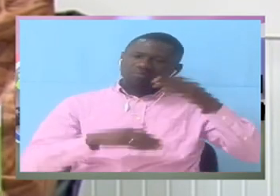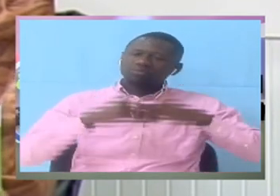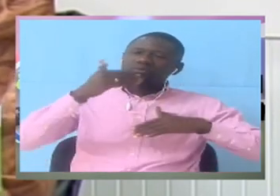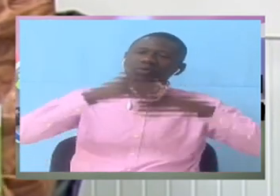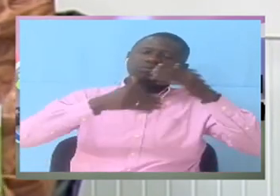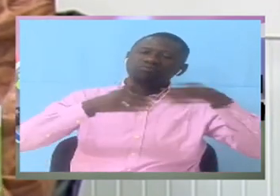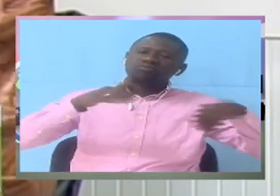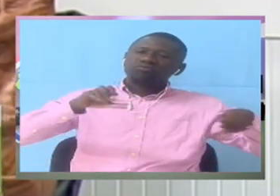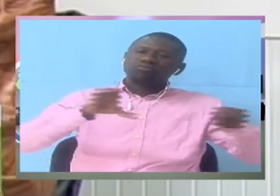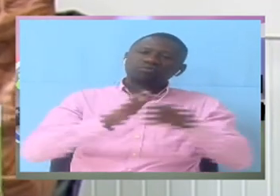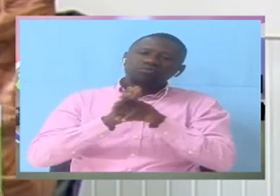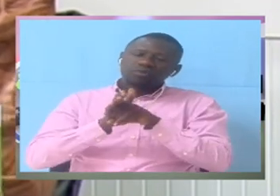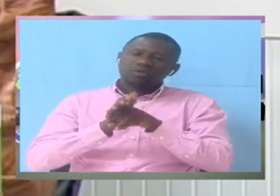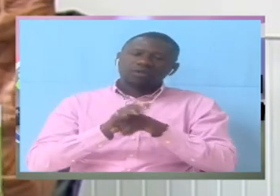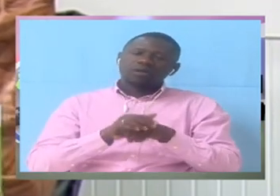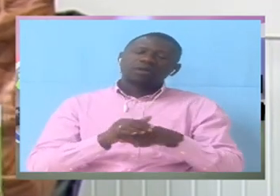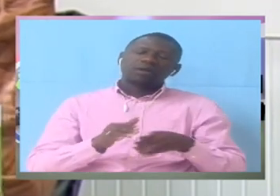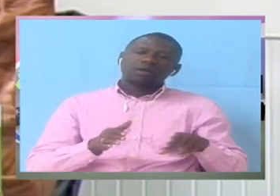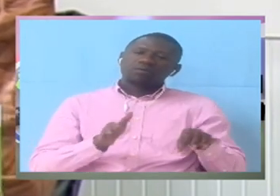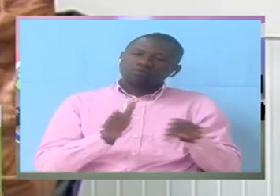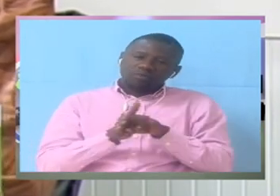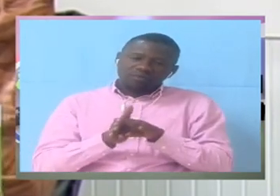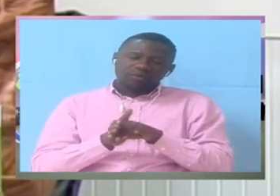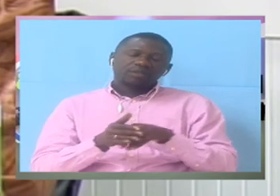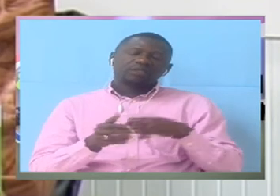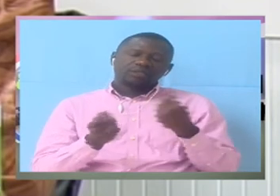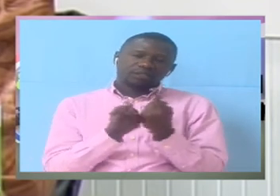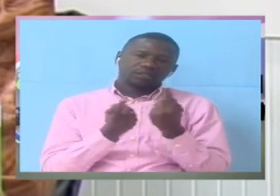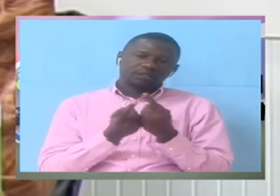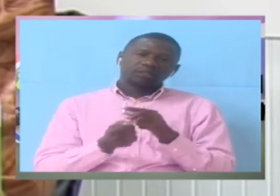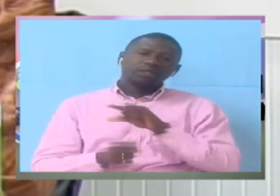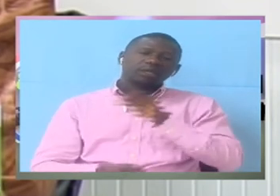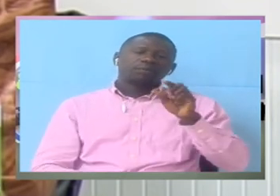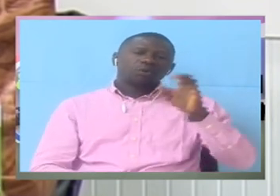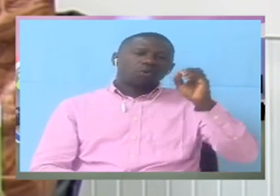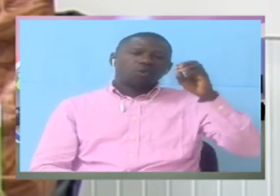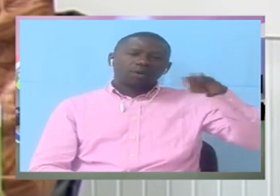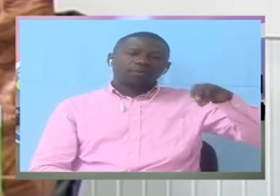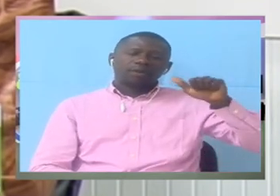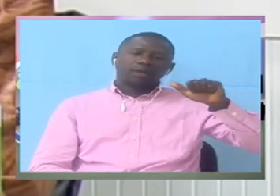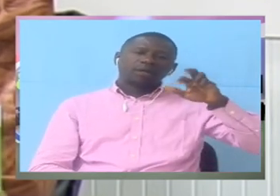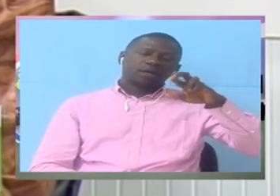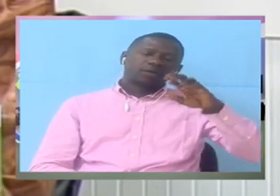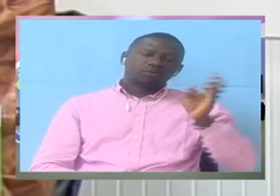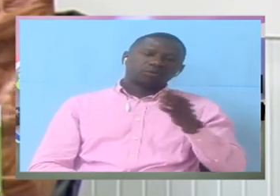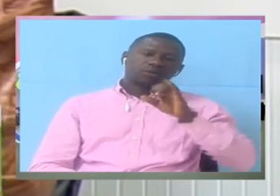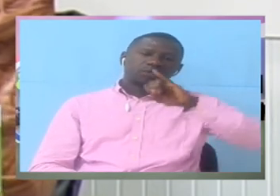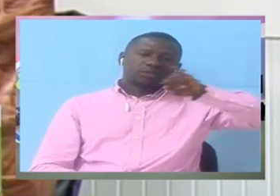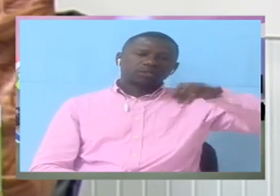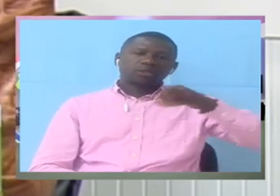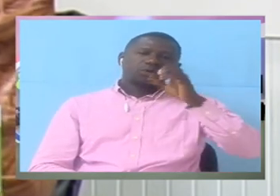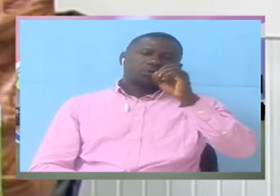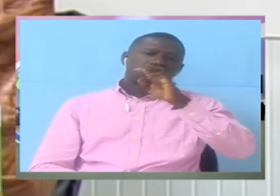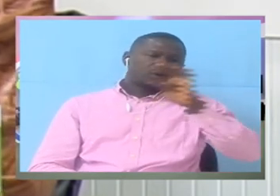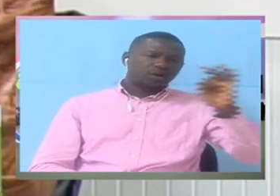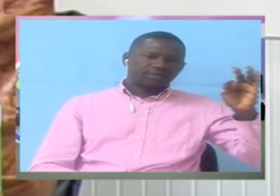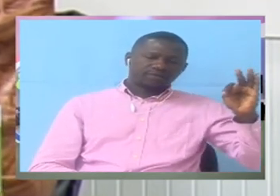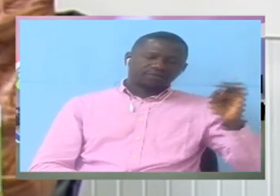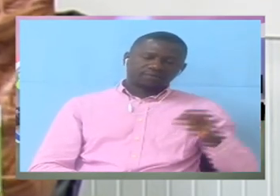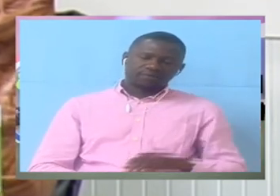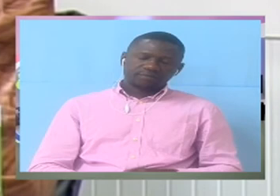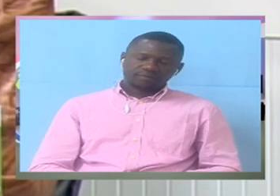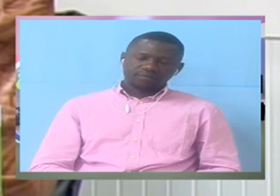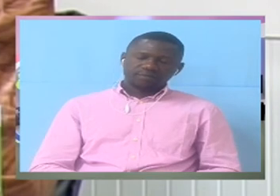What did you go there to do? Tata kamuneke je tata jay karan di plumbing la. I went there for him to teach me the art of